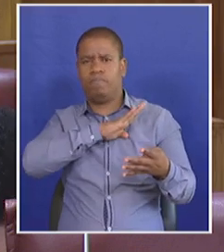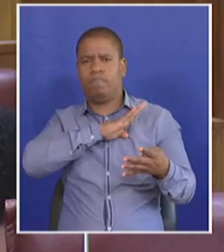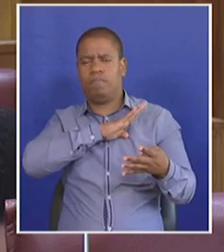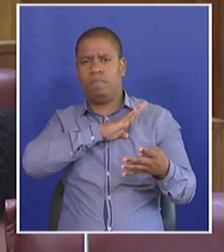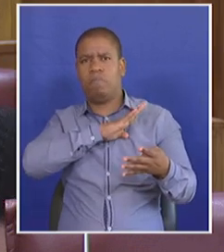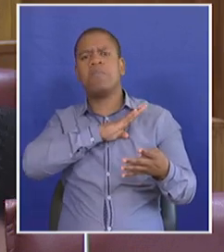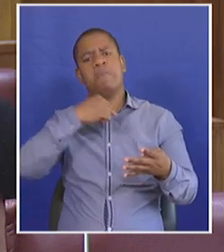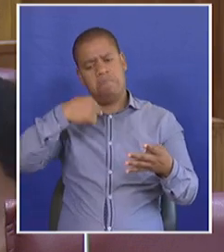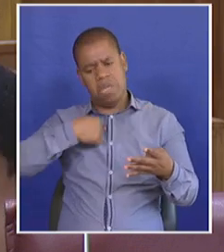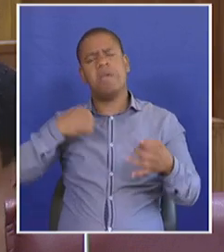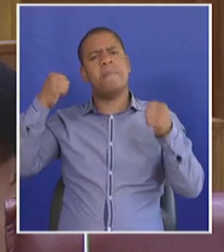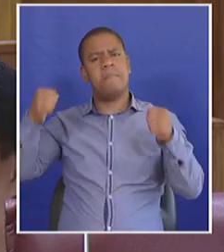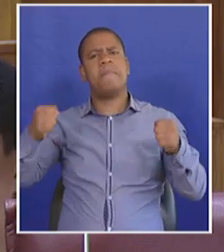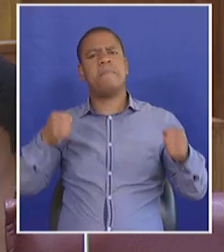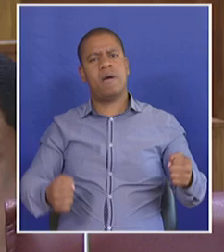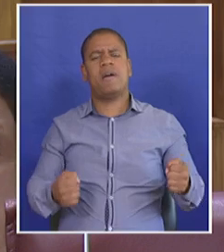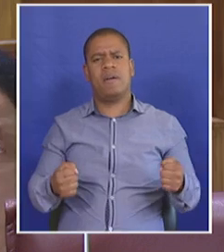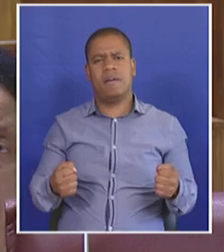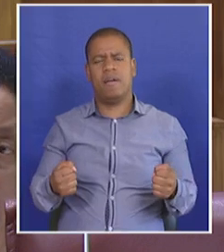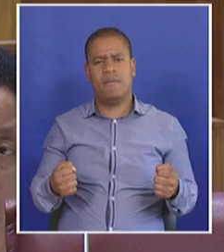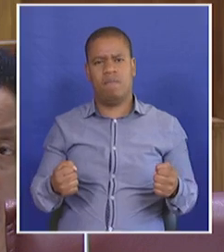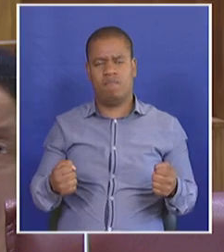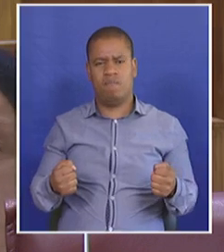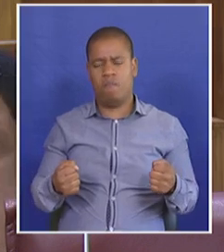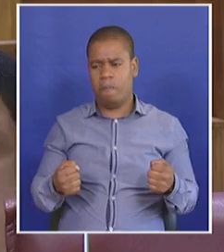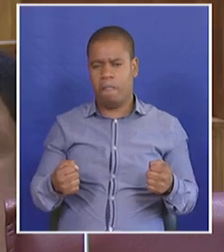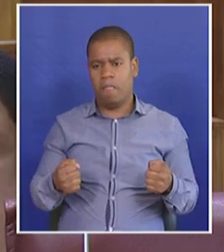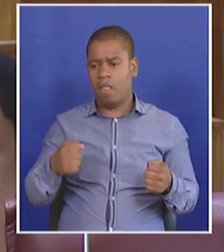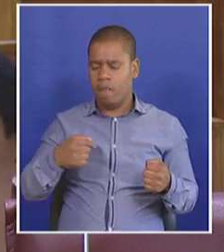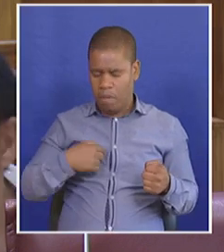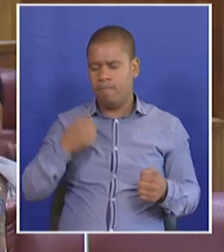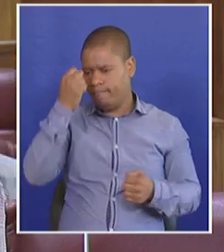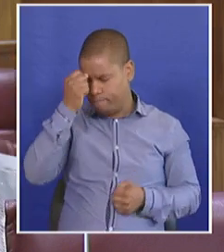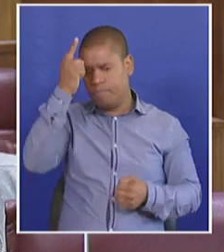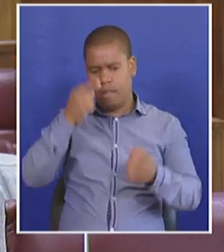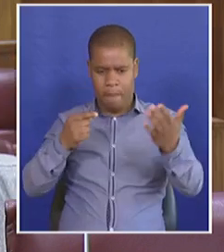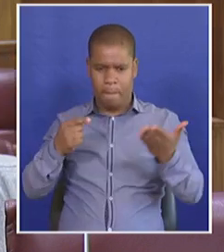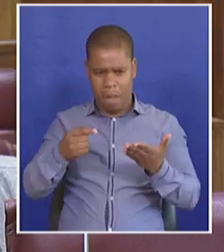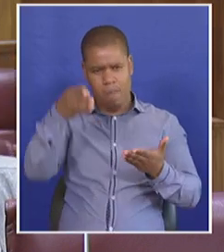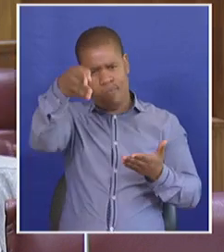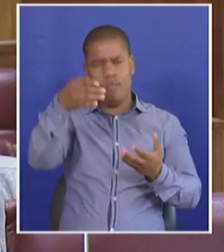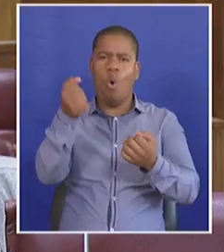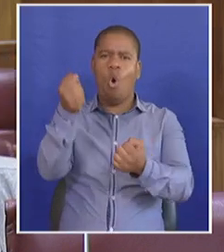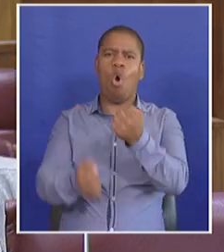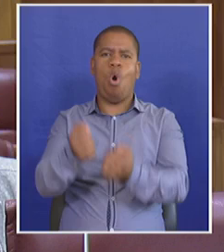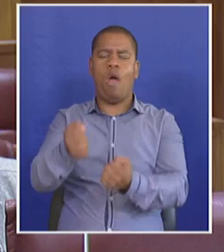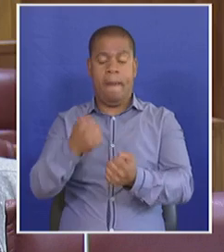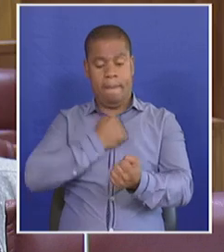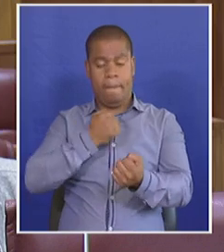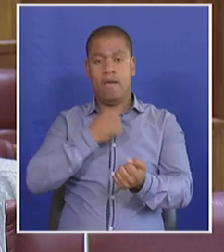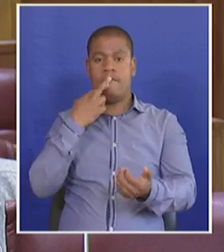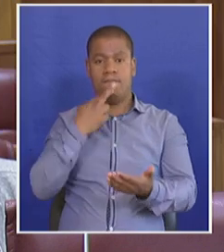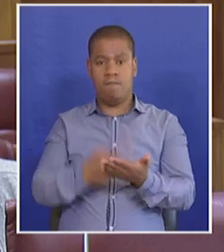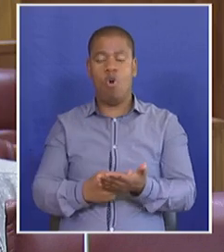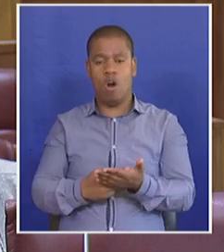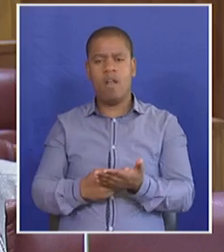stand by that finding. As I understand the submissions in court, my report has not